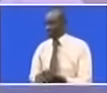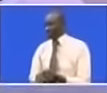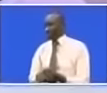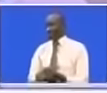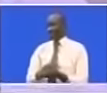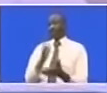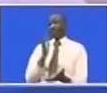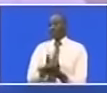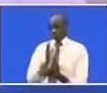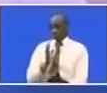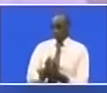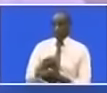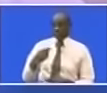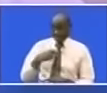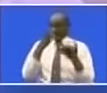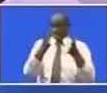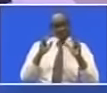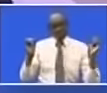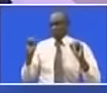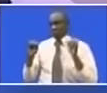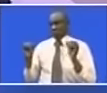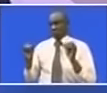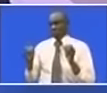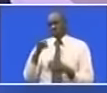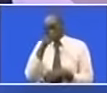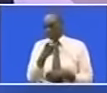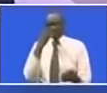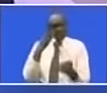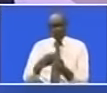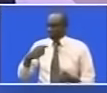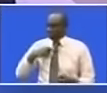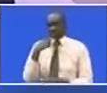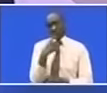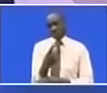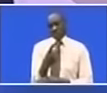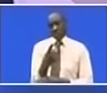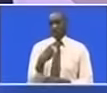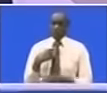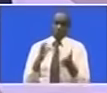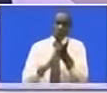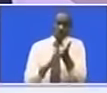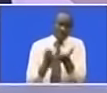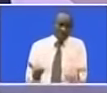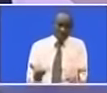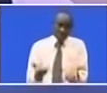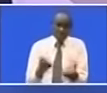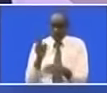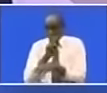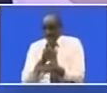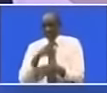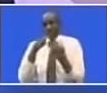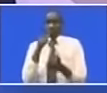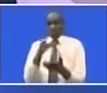Regrettably, I wasn't there, so it's really difficult for me to make any